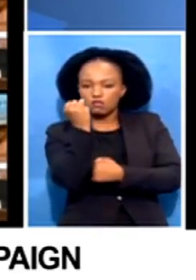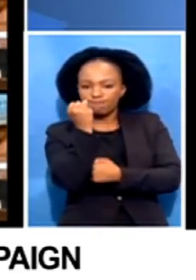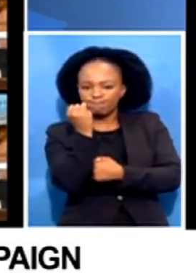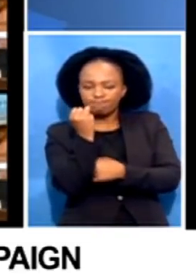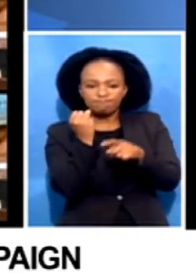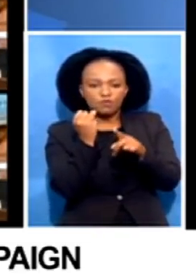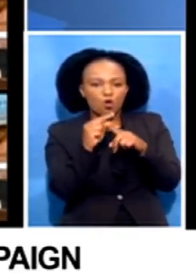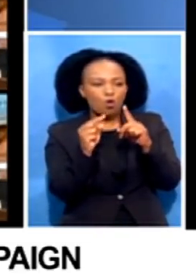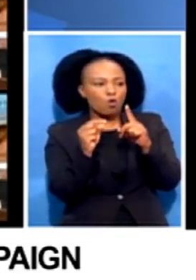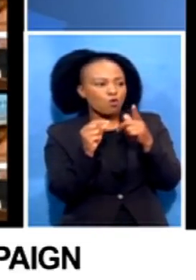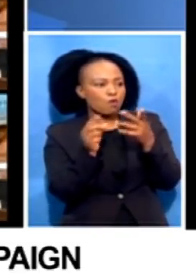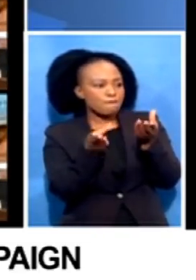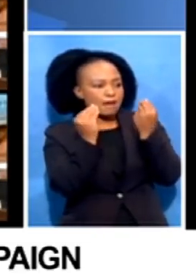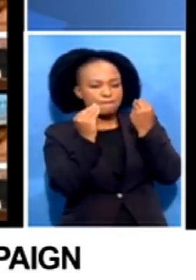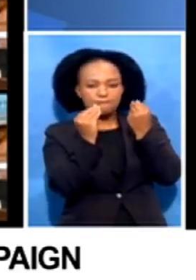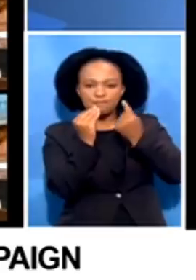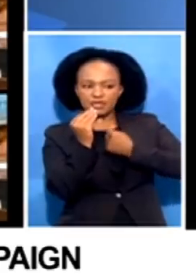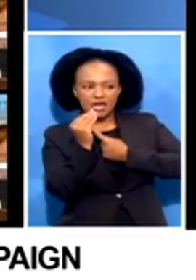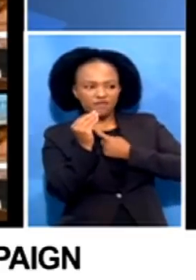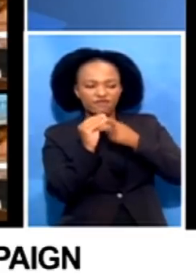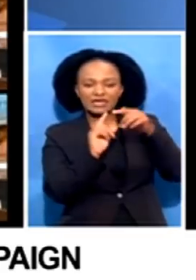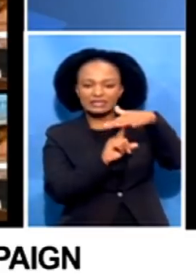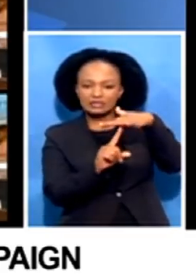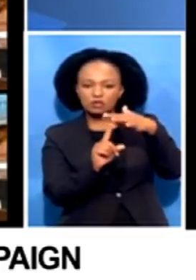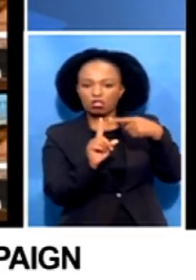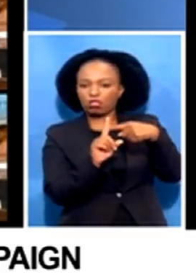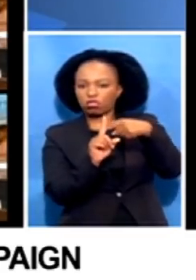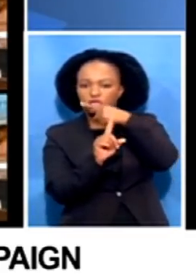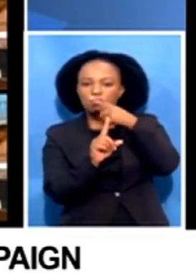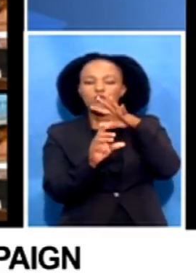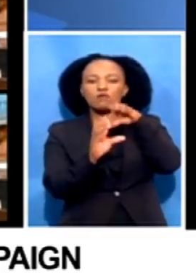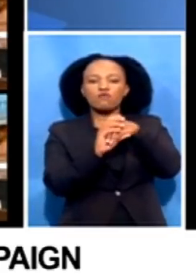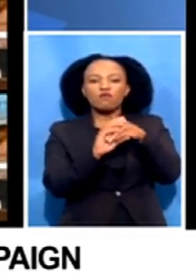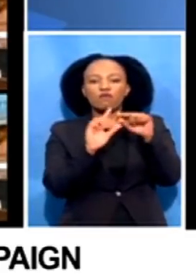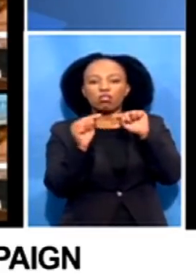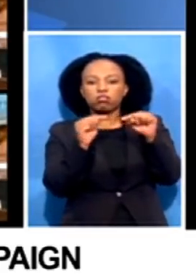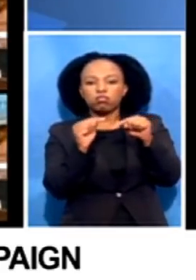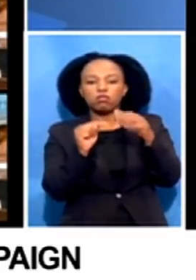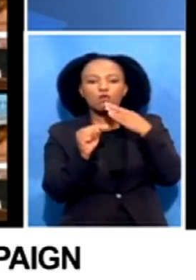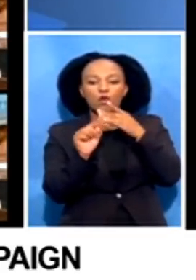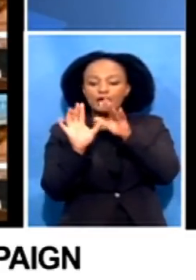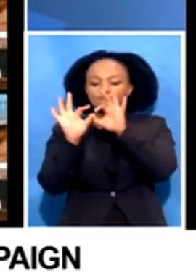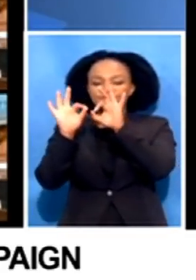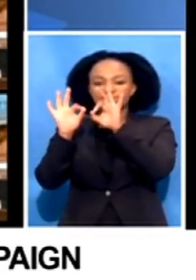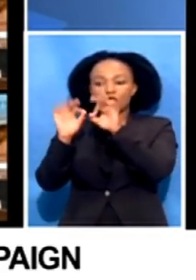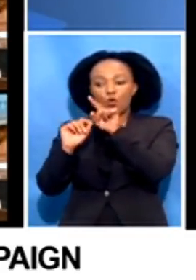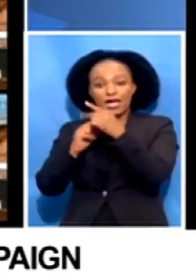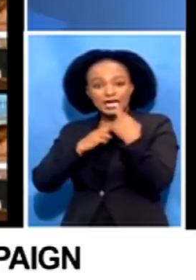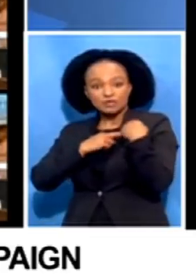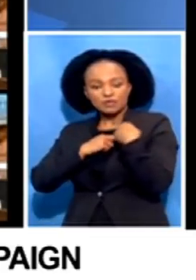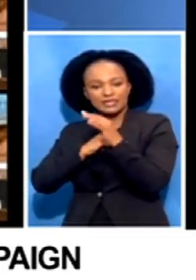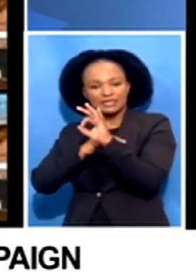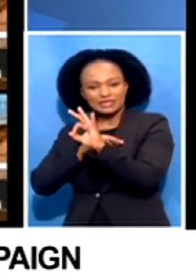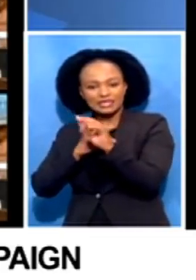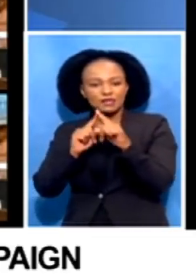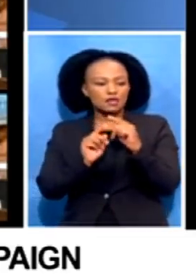situation involving the risk of a conflict between their official responsibilities and private interests, close